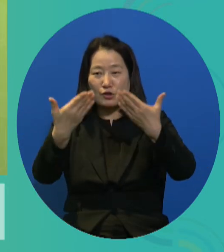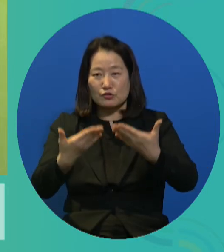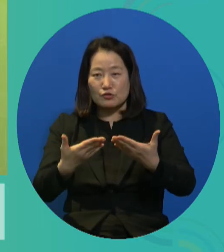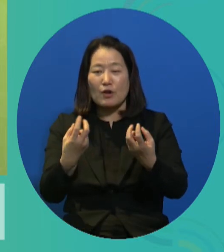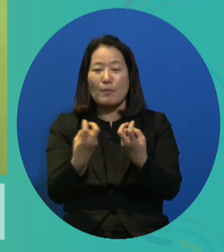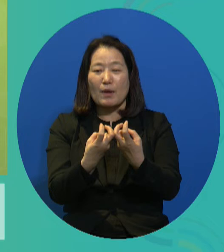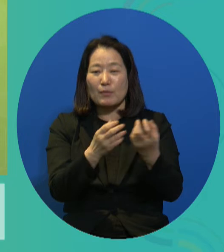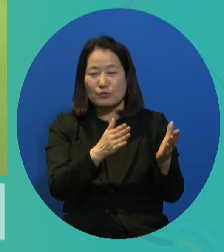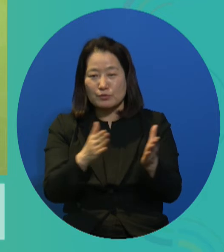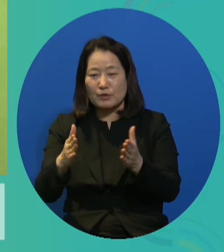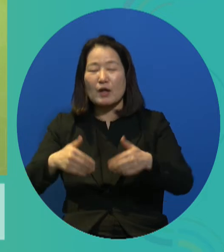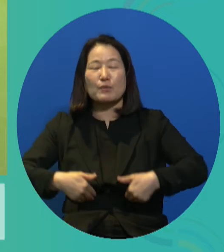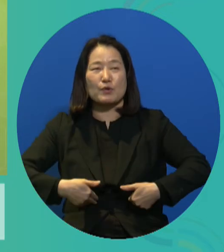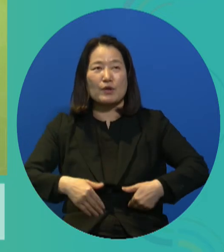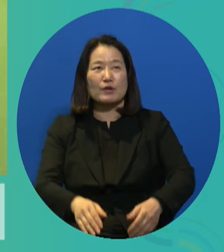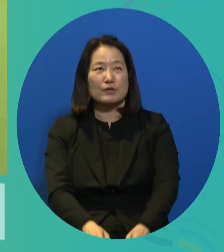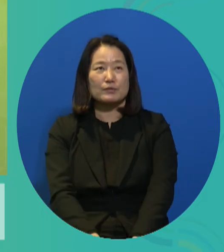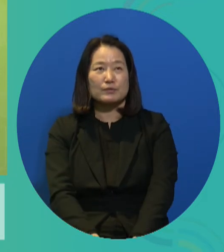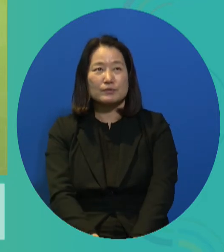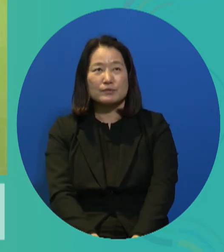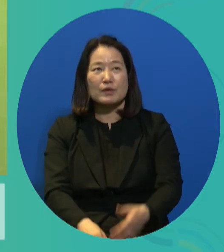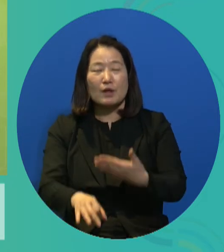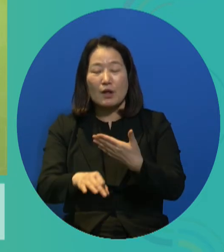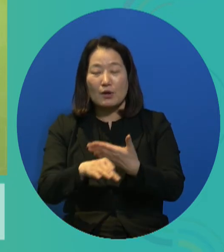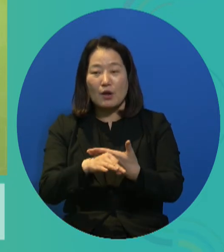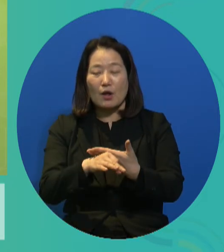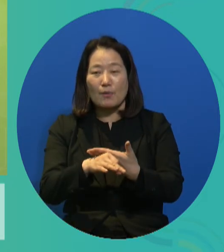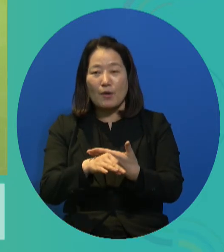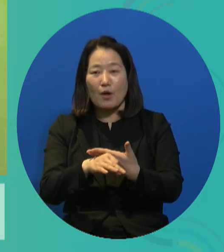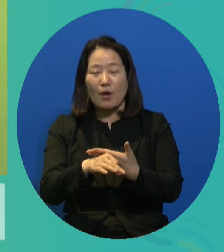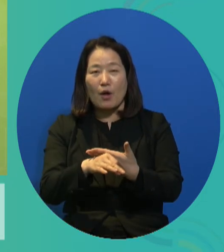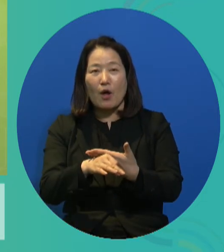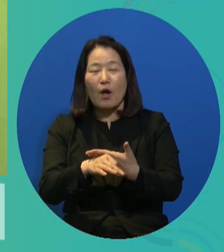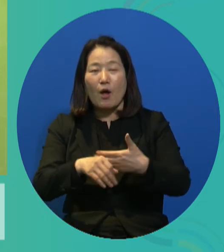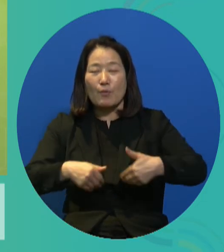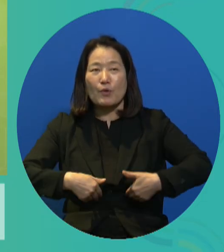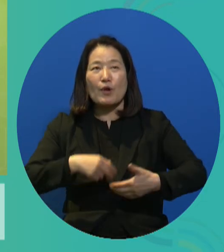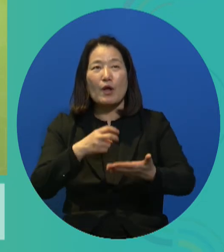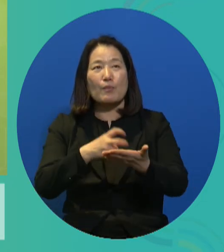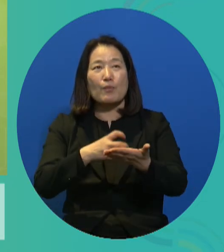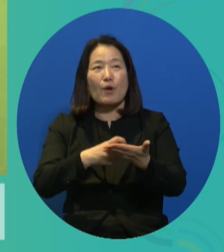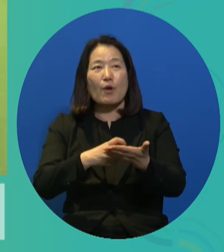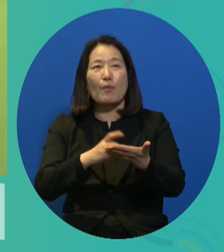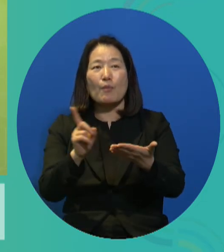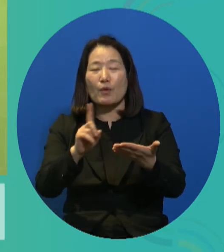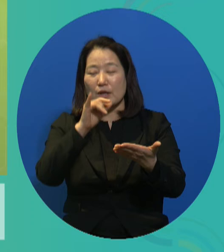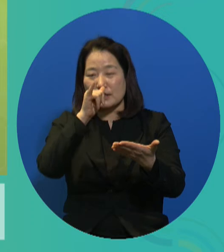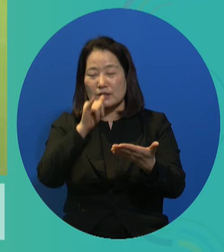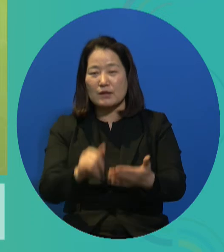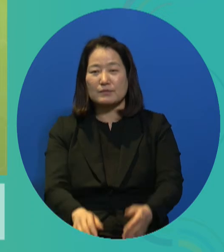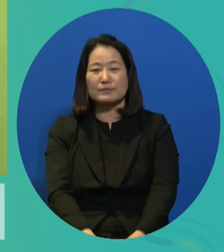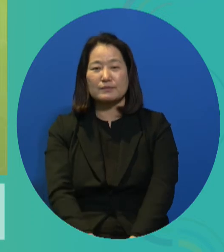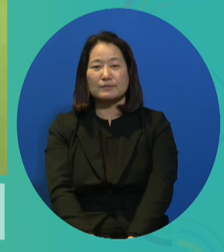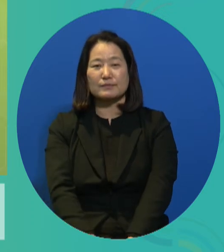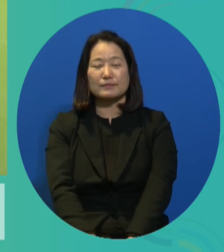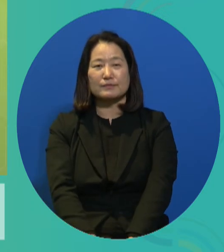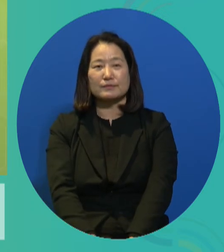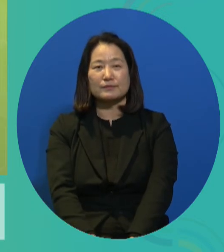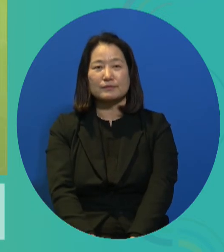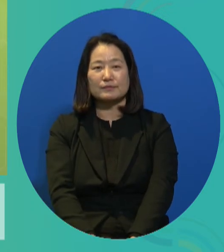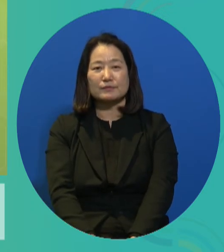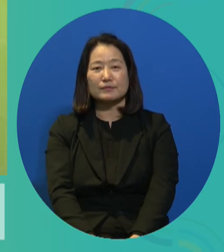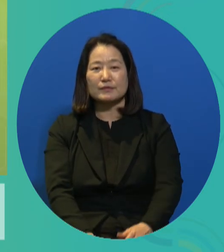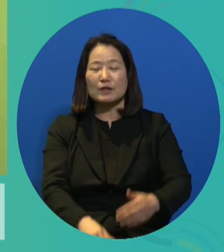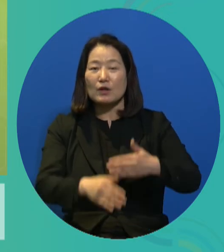with disability, which is why it will be incumbent upon us to provide the necessary support to these individuals and the groups. So to